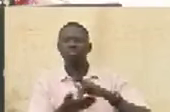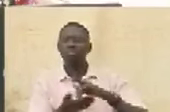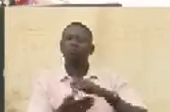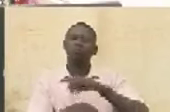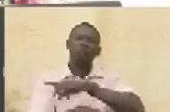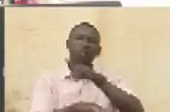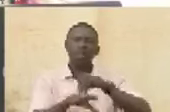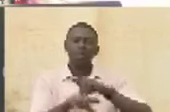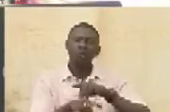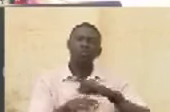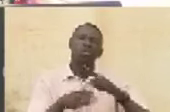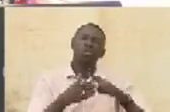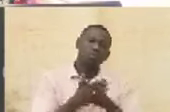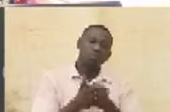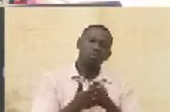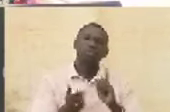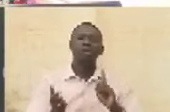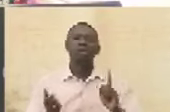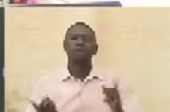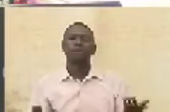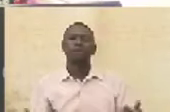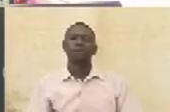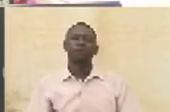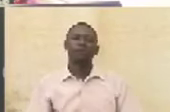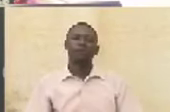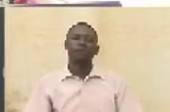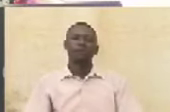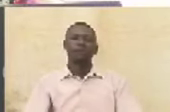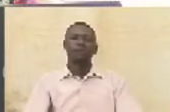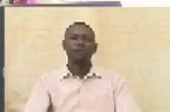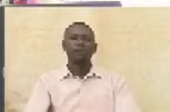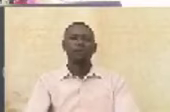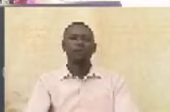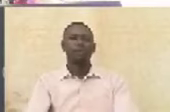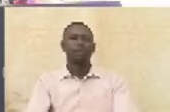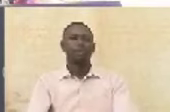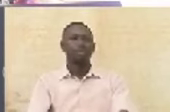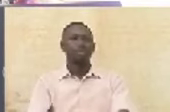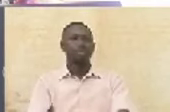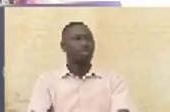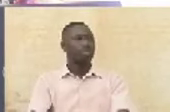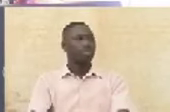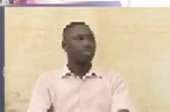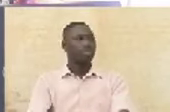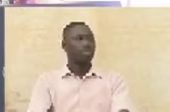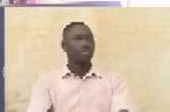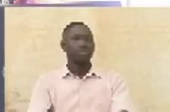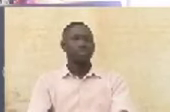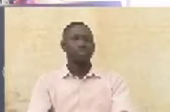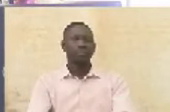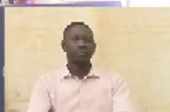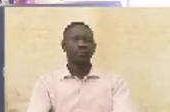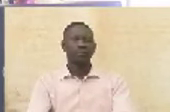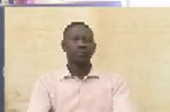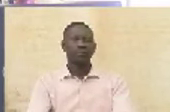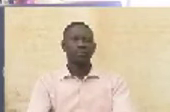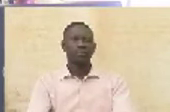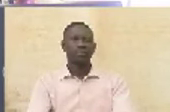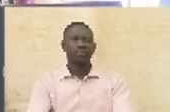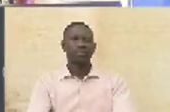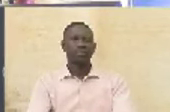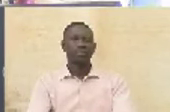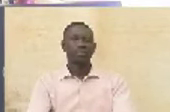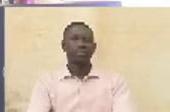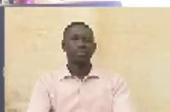you kena bumbulu la dingira lamba for kena pampana la san san diwala ala chodar campo